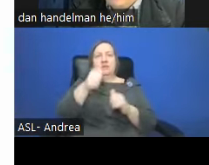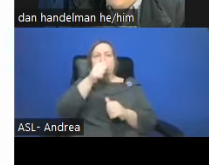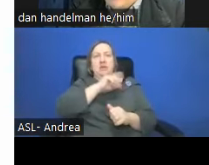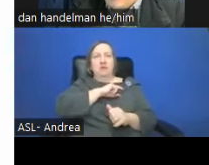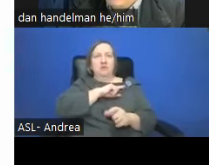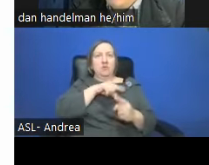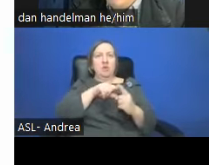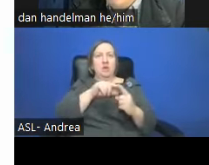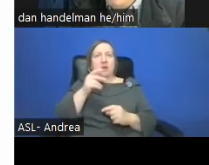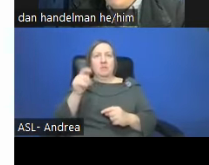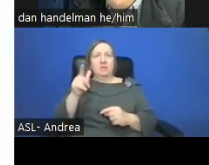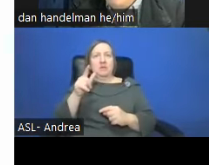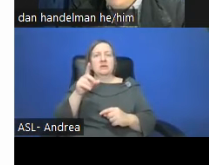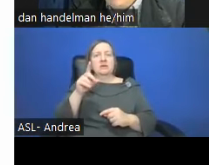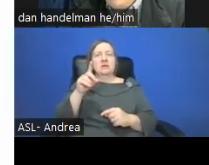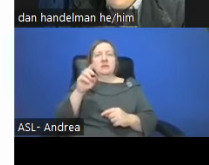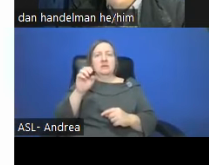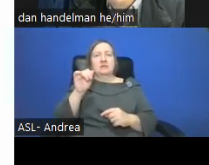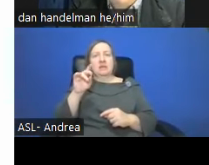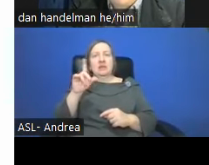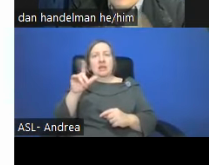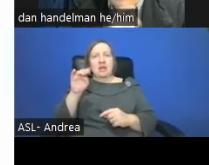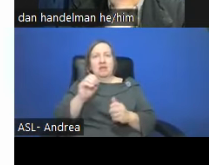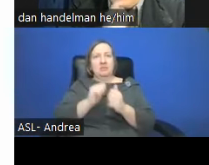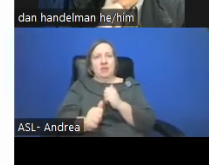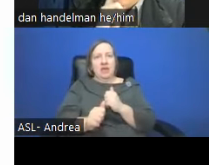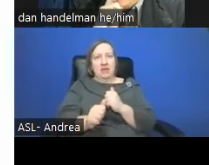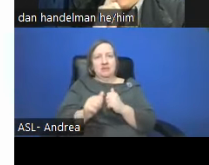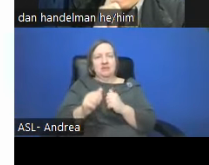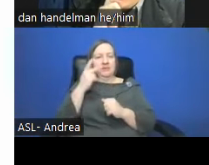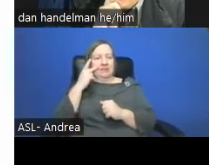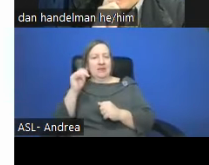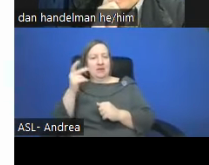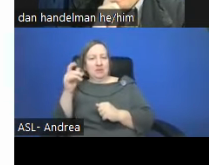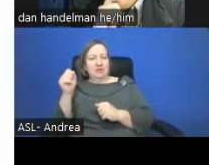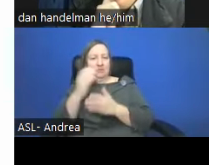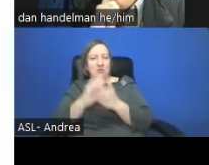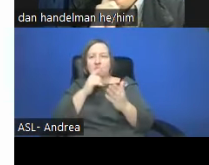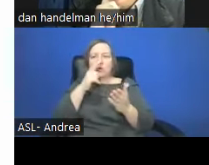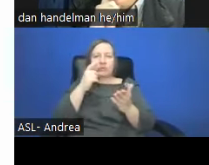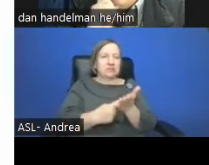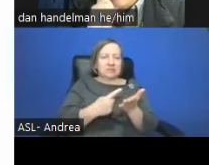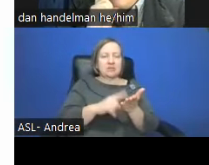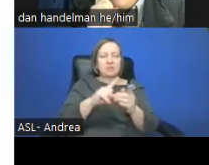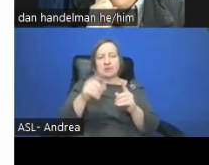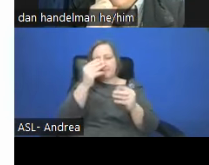appeal deadline has passed. And it says see appeal section. So I just want to flag this. We don't have to discuss it right now, but